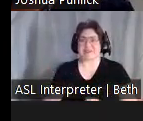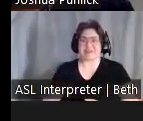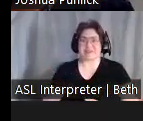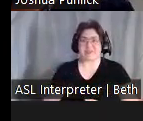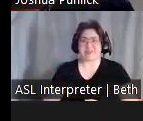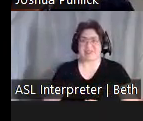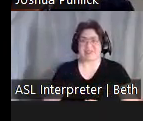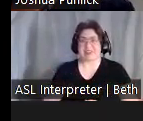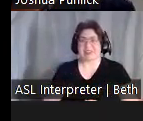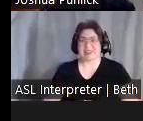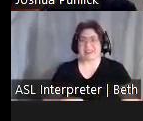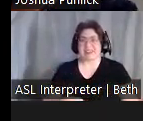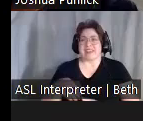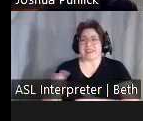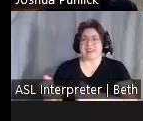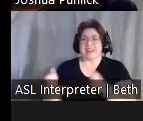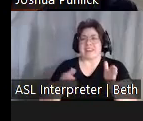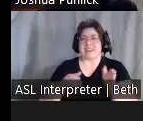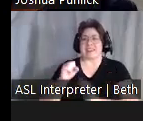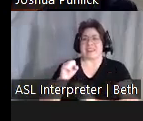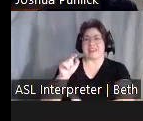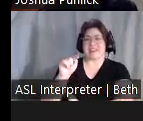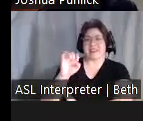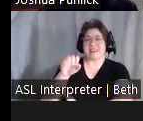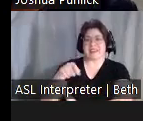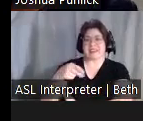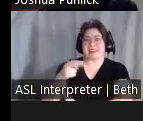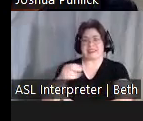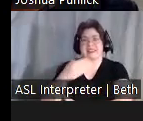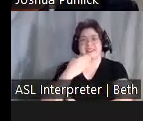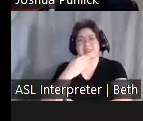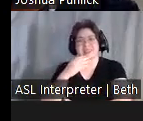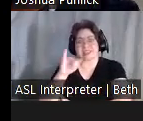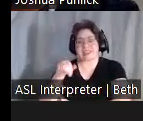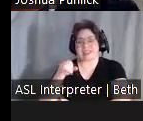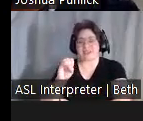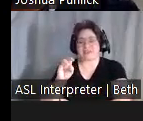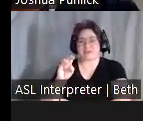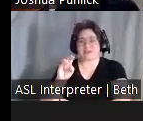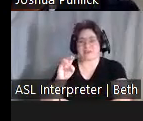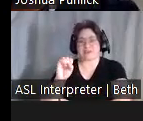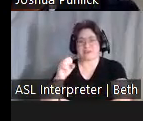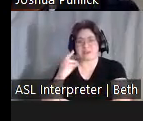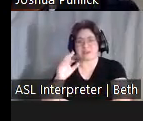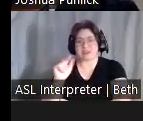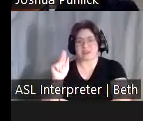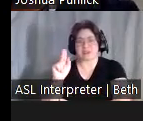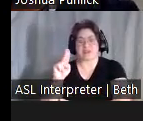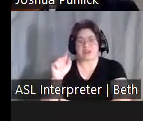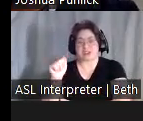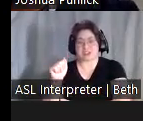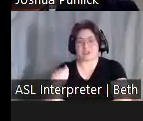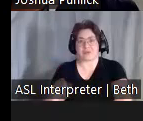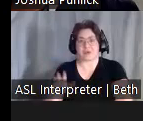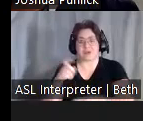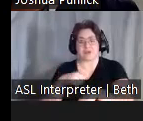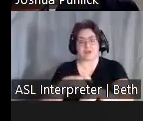Thanks a lot, Josh. Yeah. You handled your time really well, and you built that story really nicely and gradually.